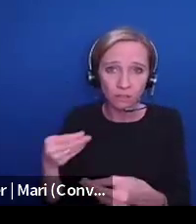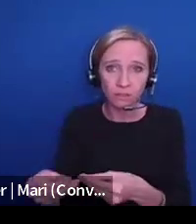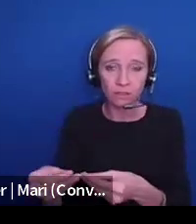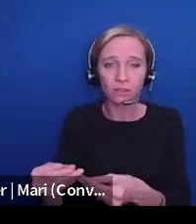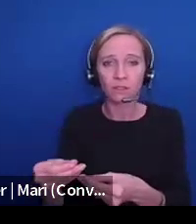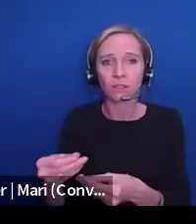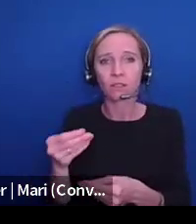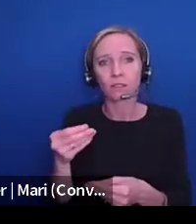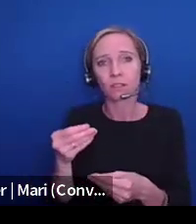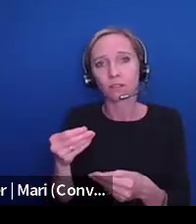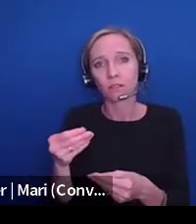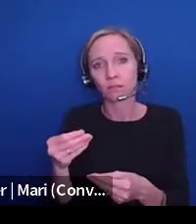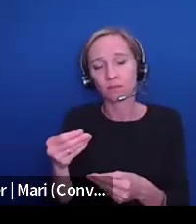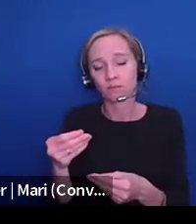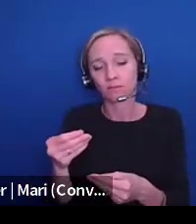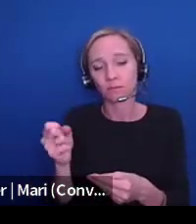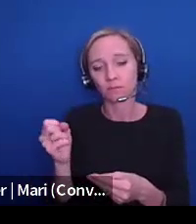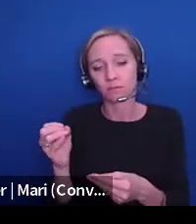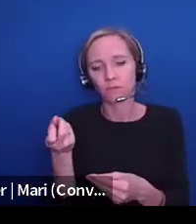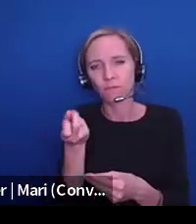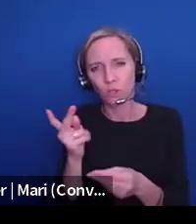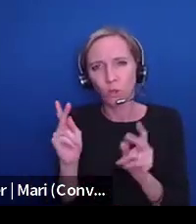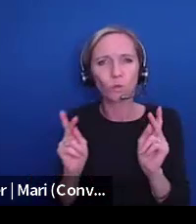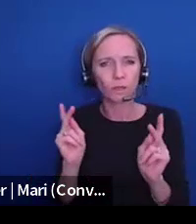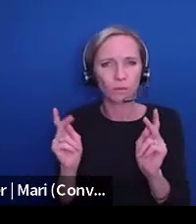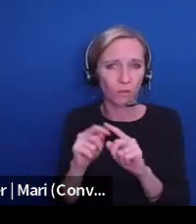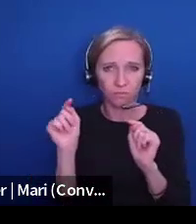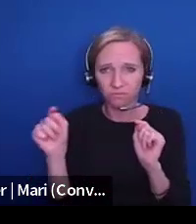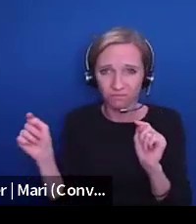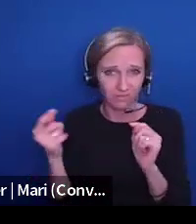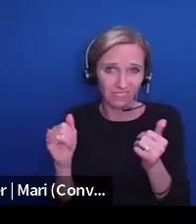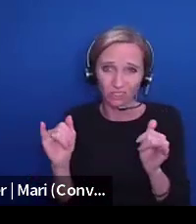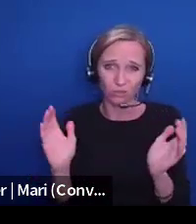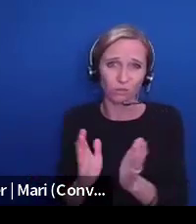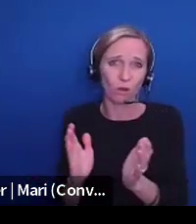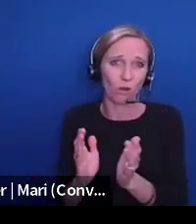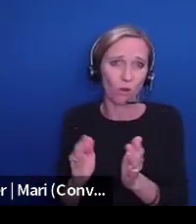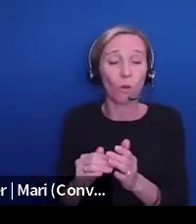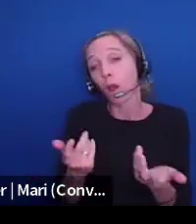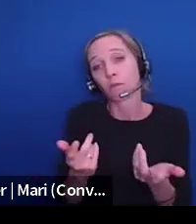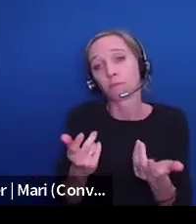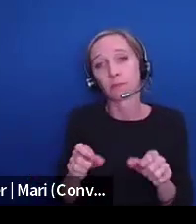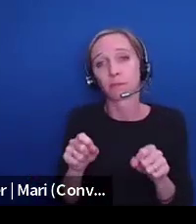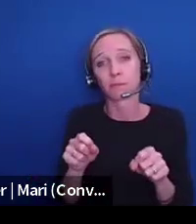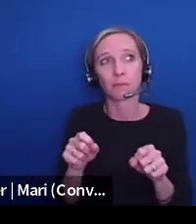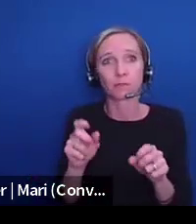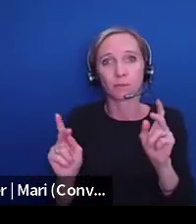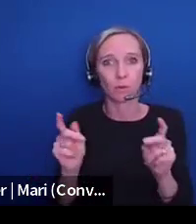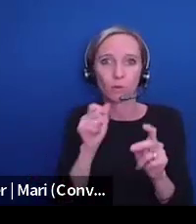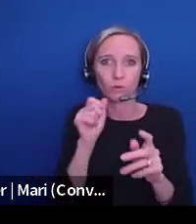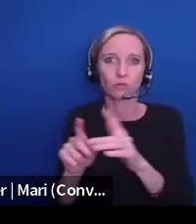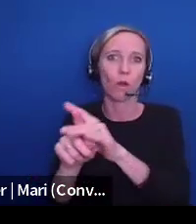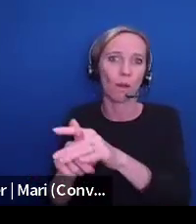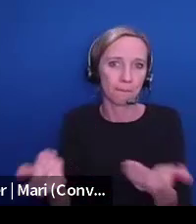then so a few people from it. So I think we're still small. Like at least people who show up. I don't think we've ran into